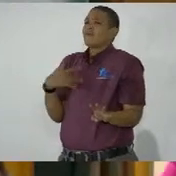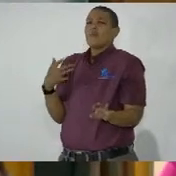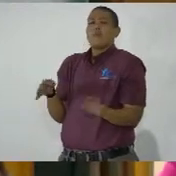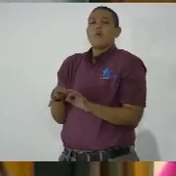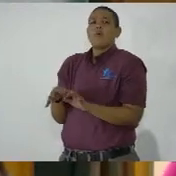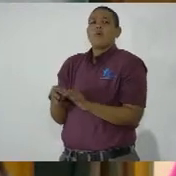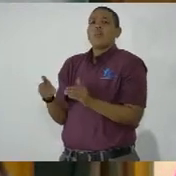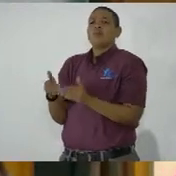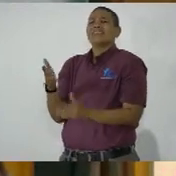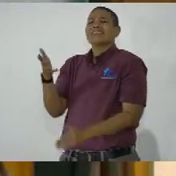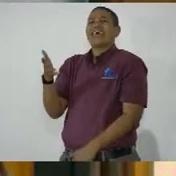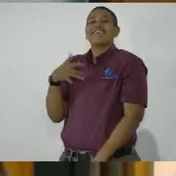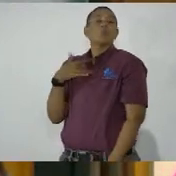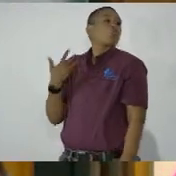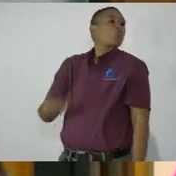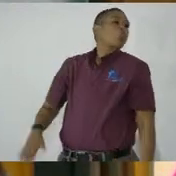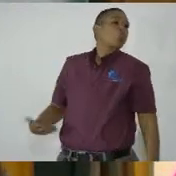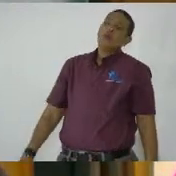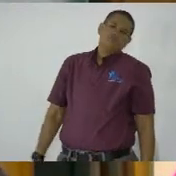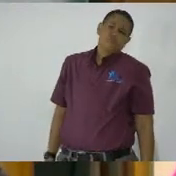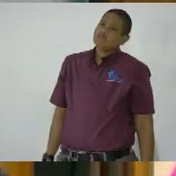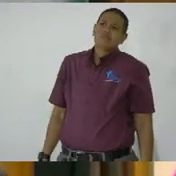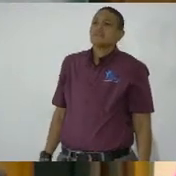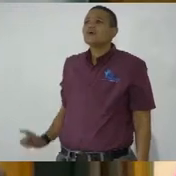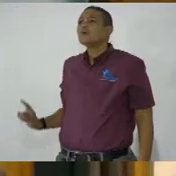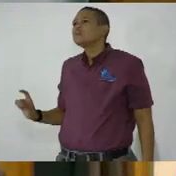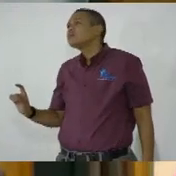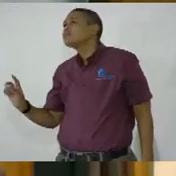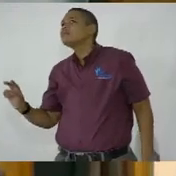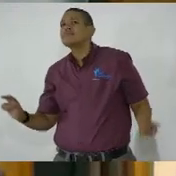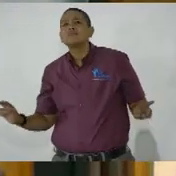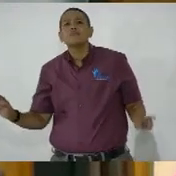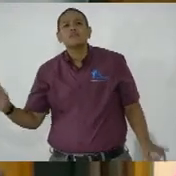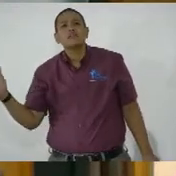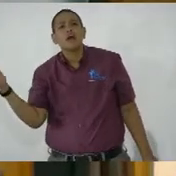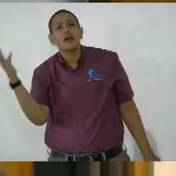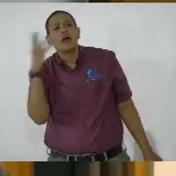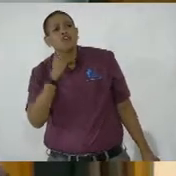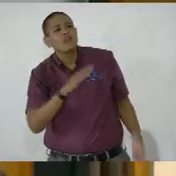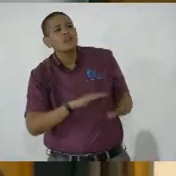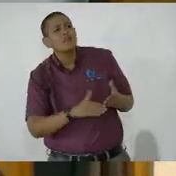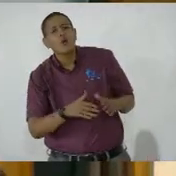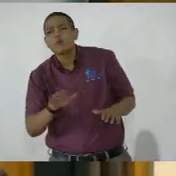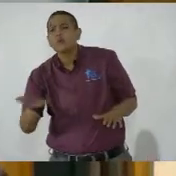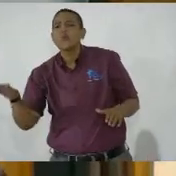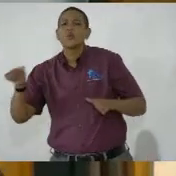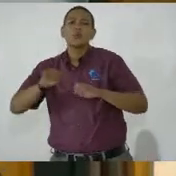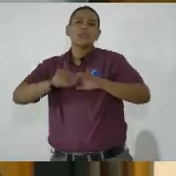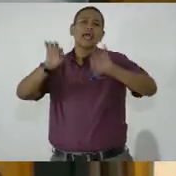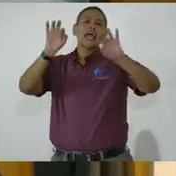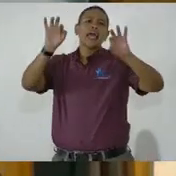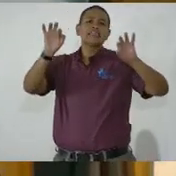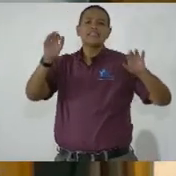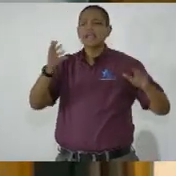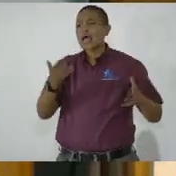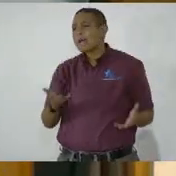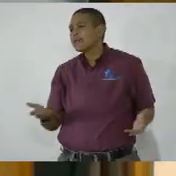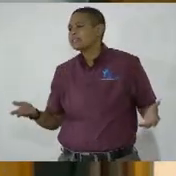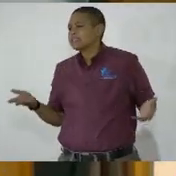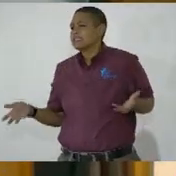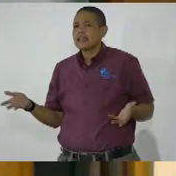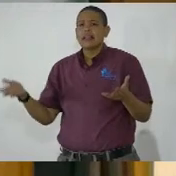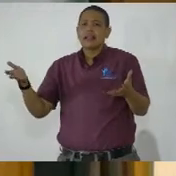done properly in attractive communities with excellent amenities. And that is